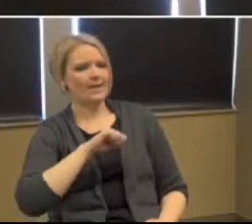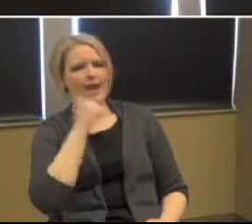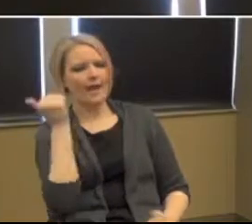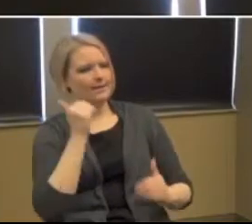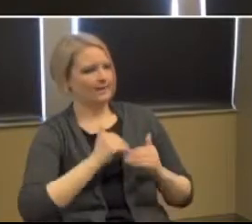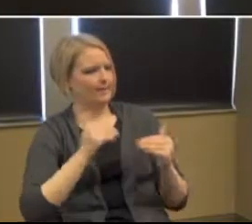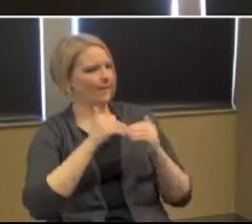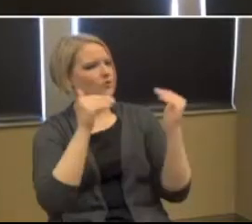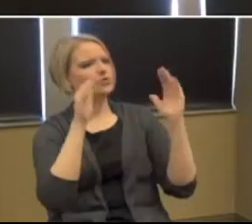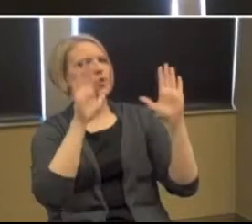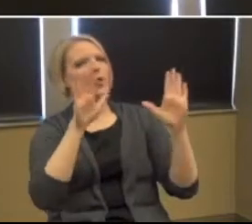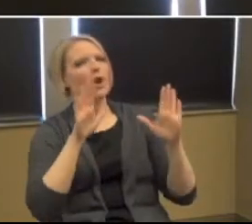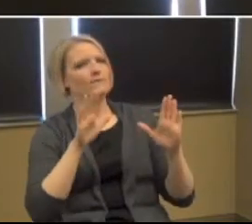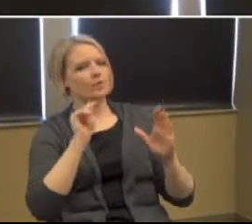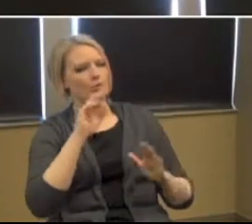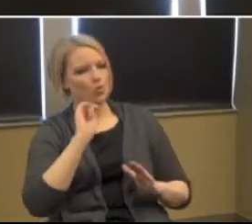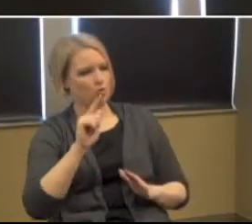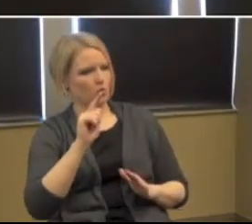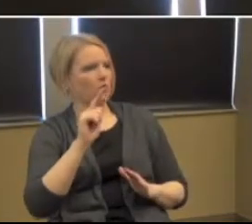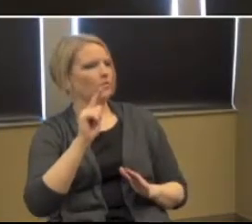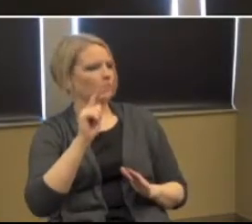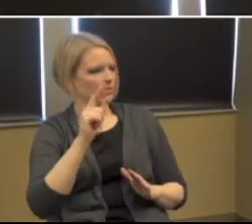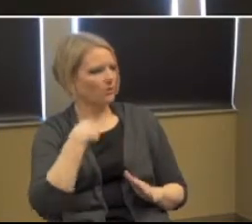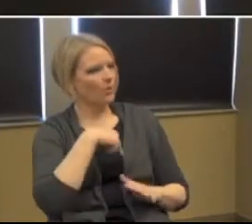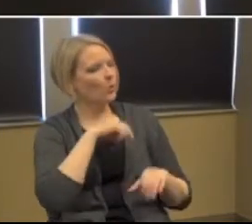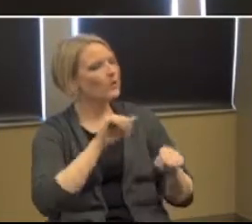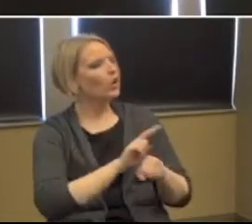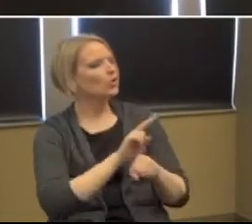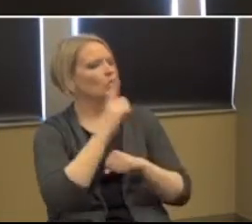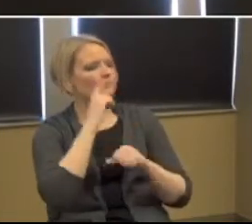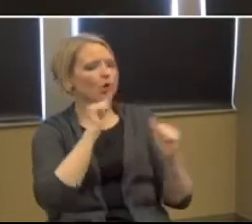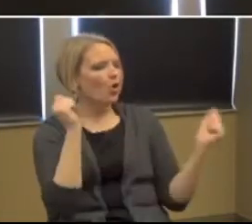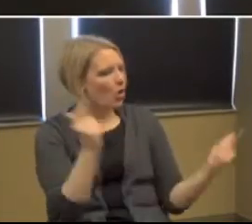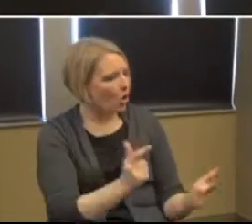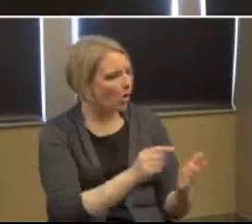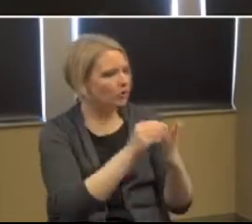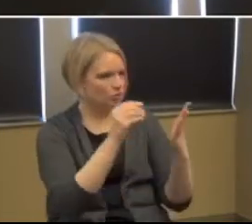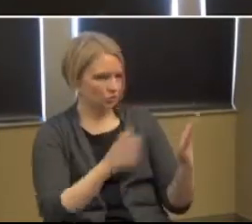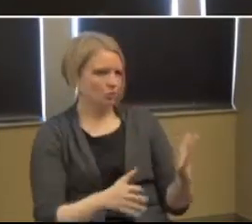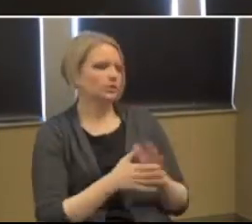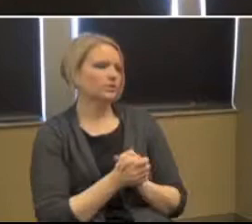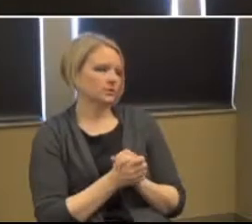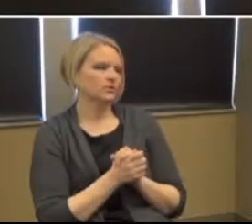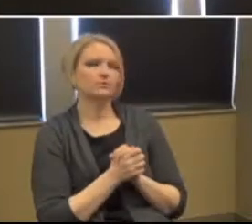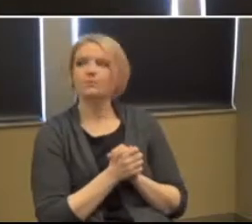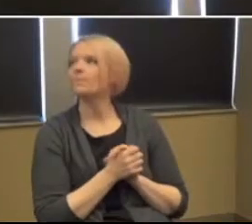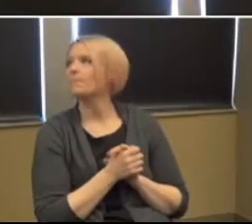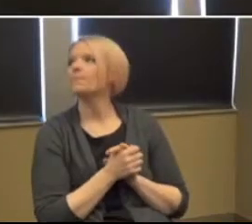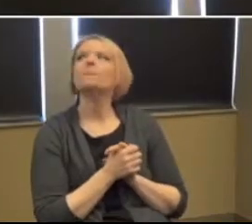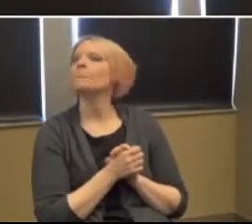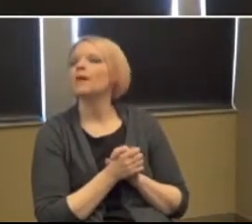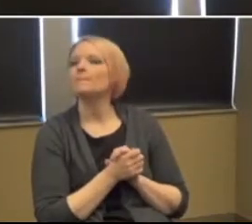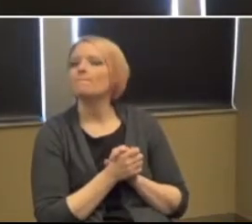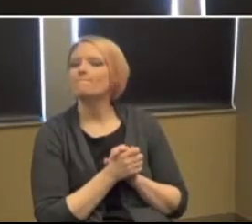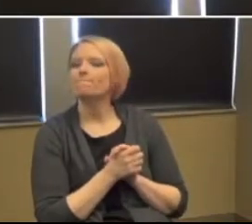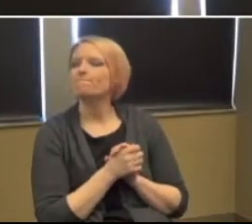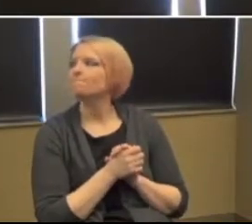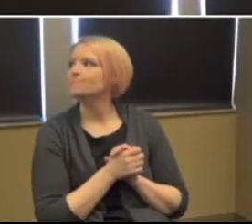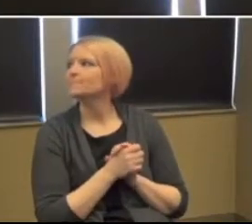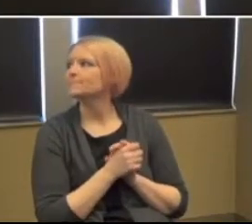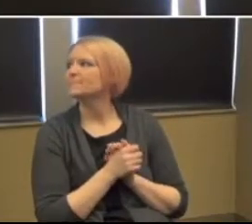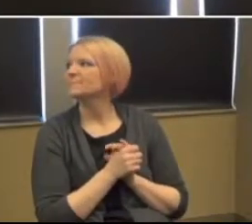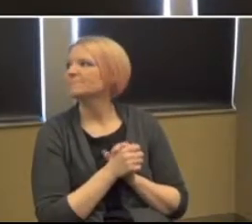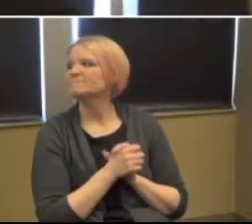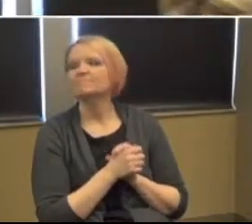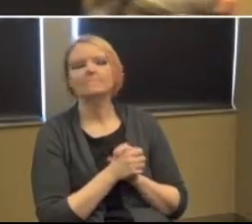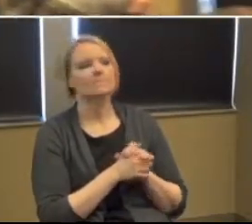a great teaching tool that we can use for all of our students. It can